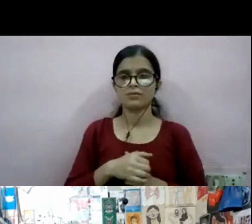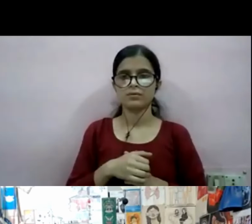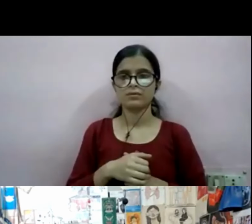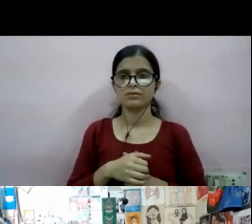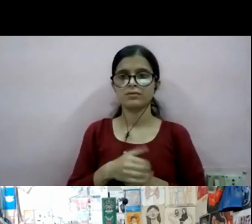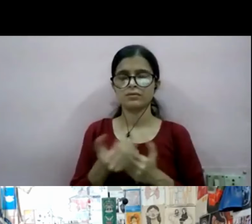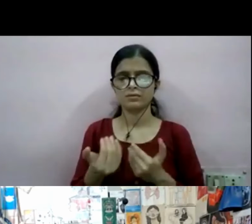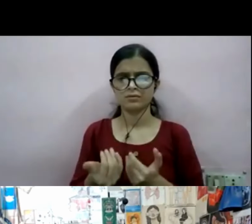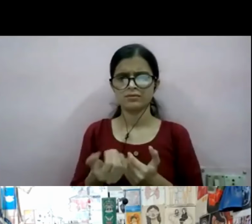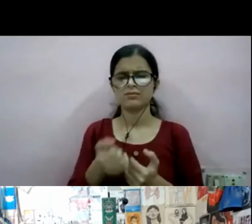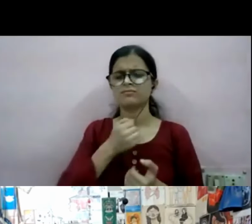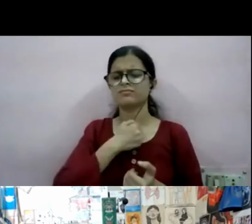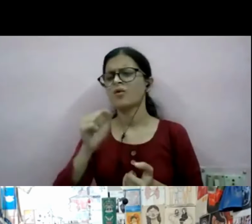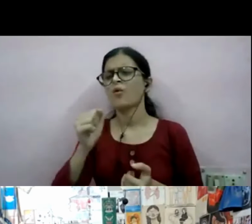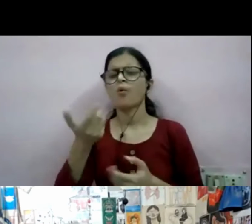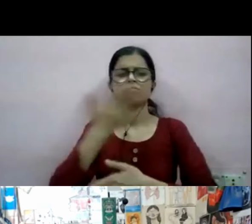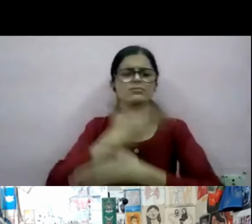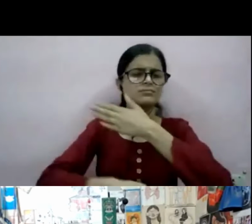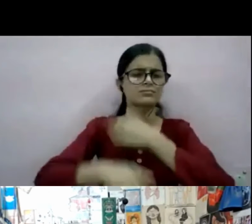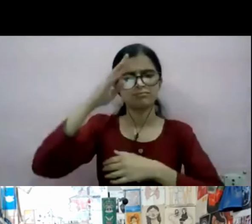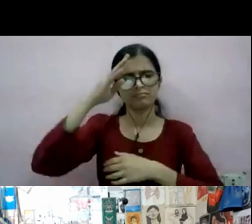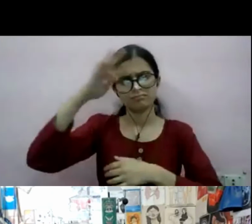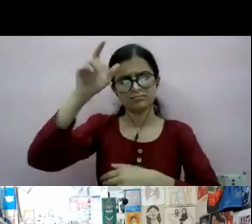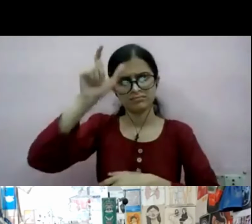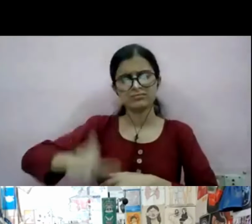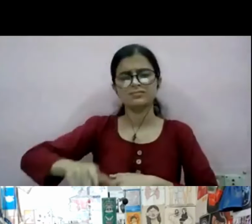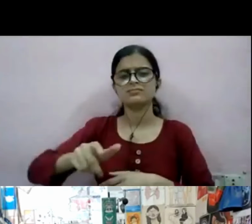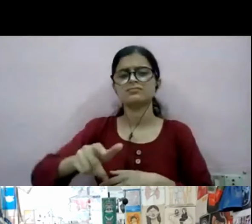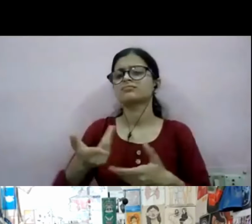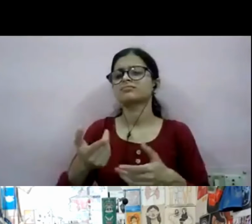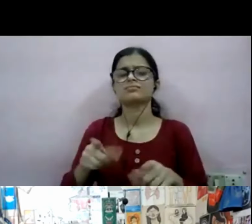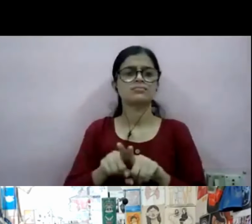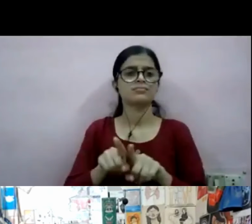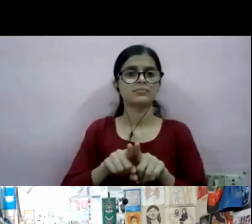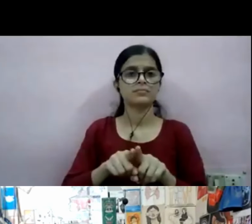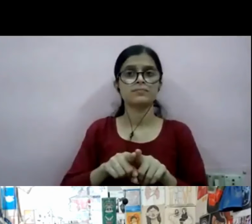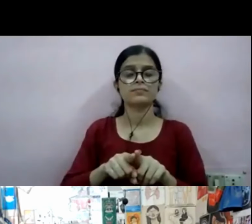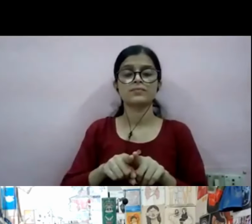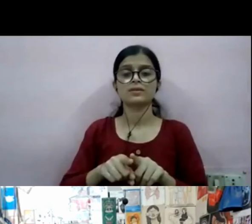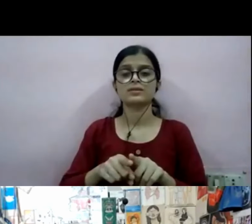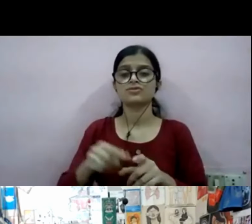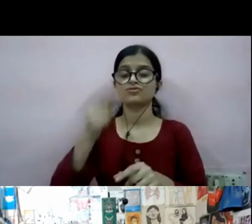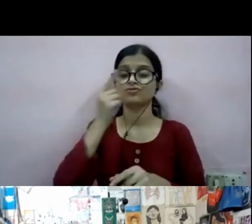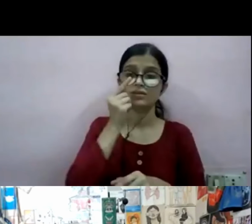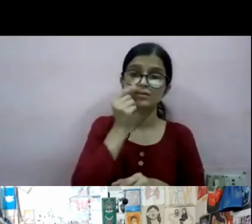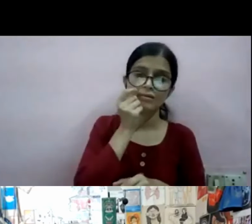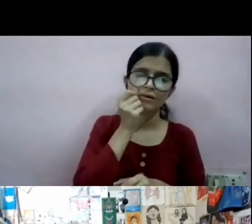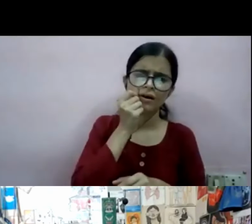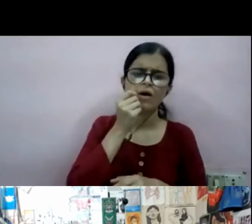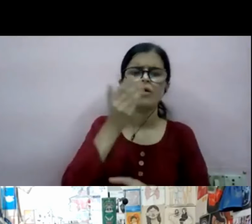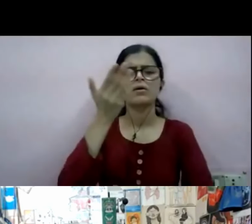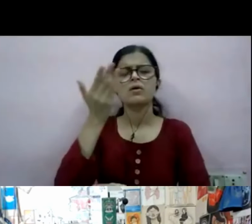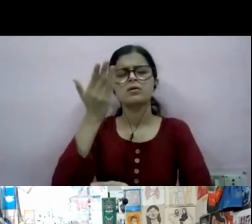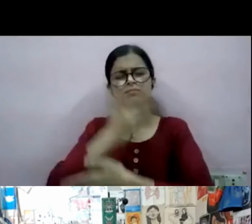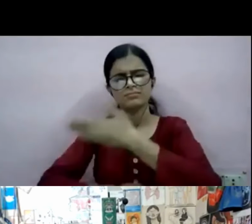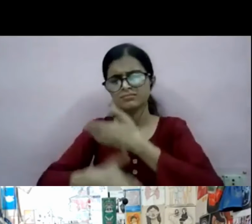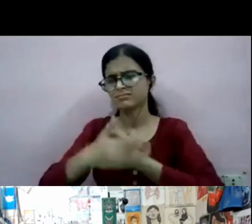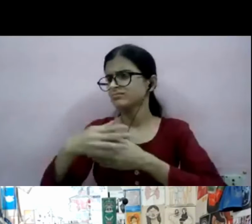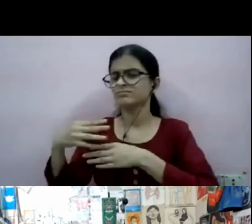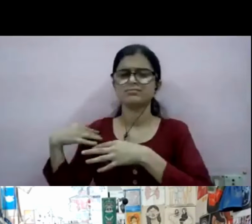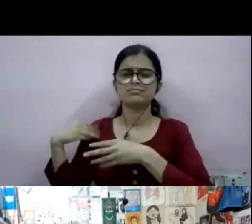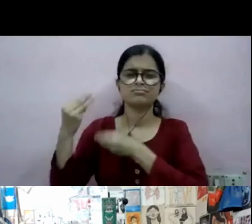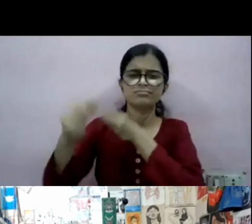disability theorists have worked diligently to show how gender and disability are socially and culturally produced. In order